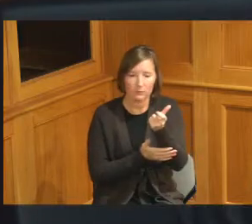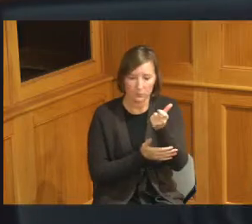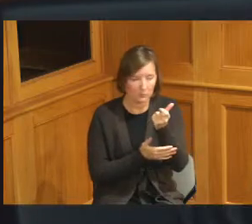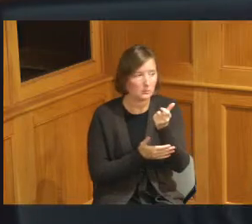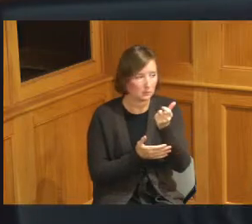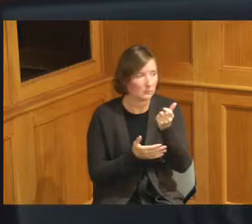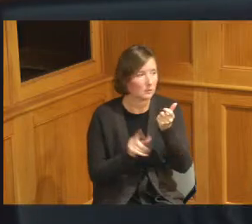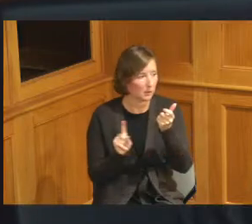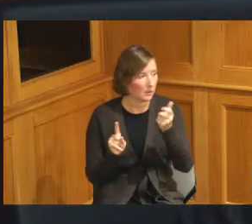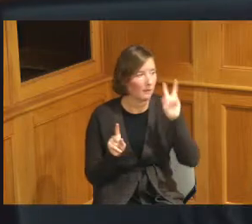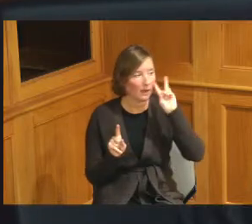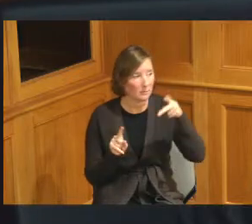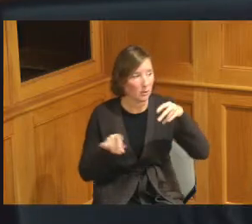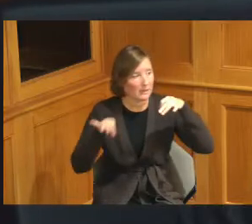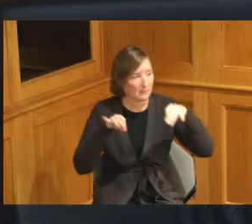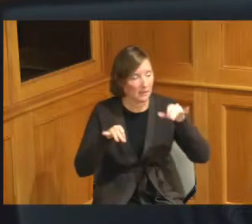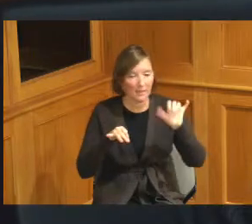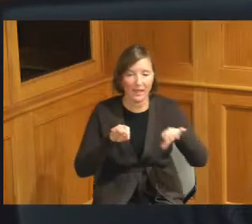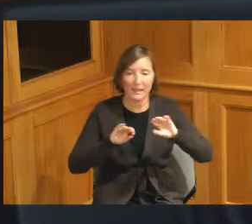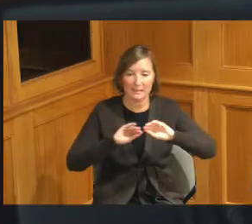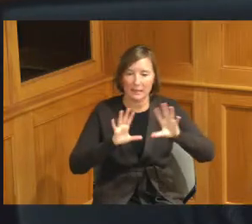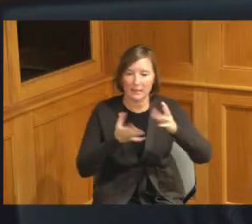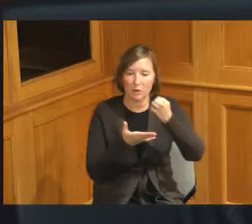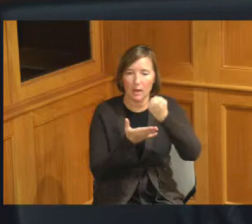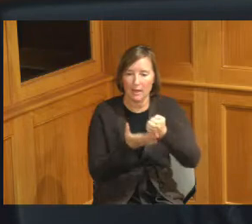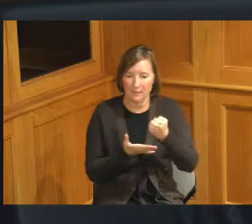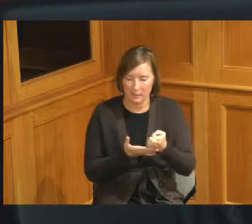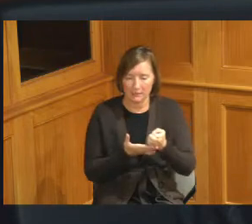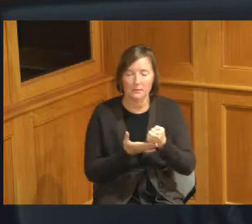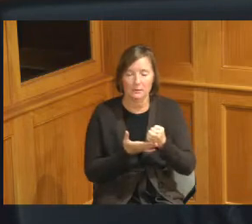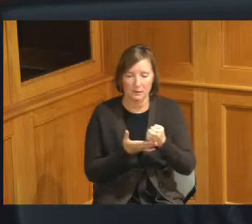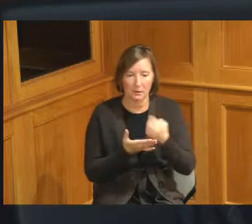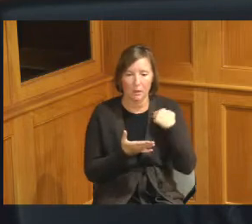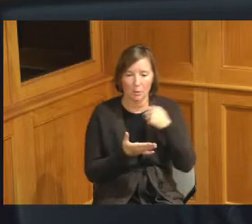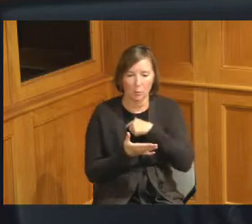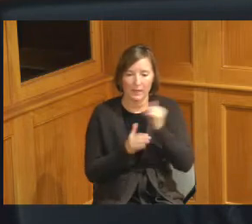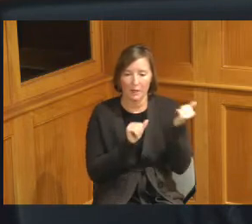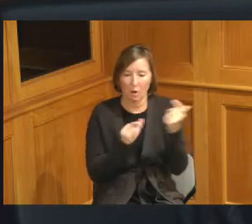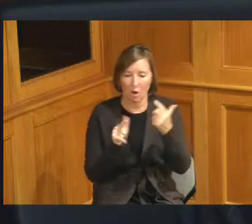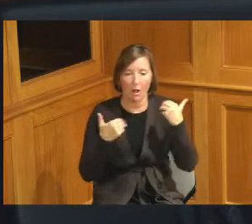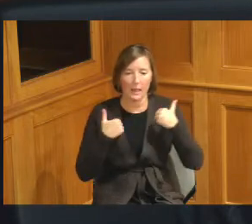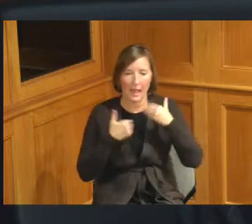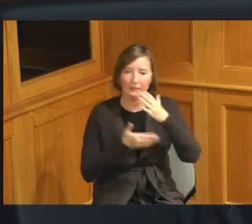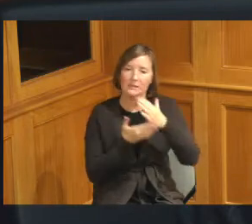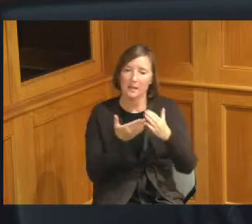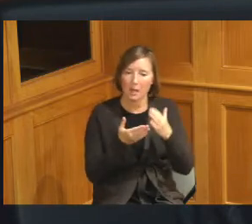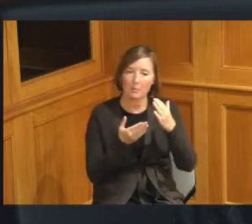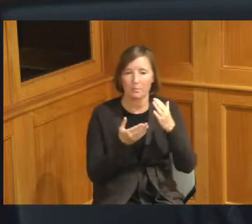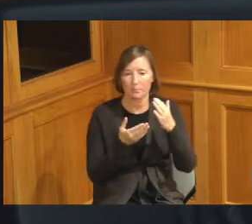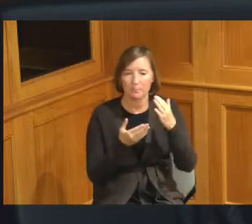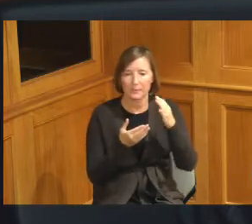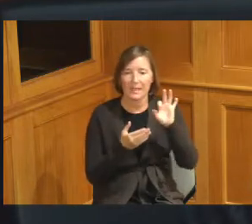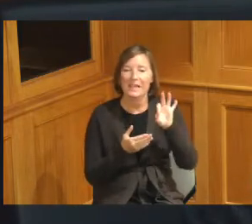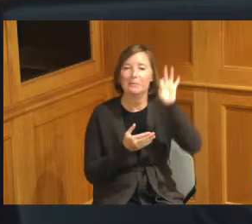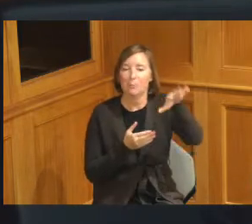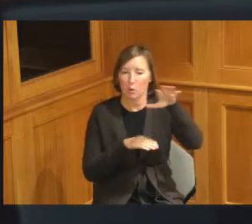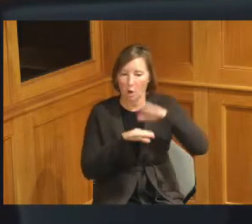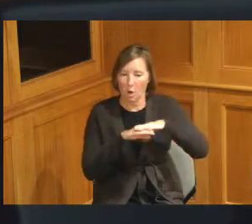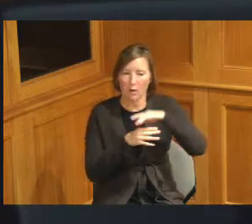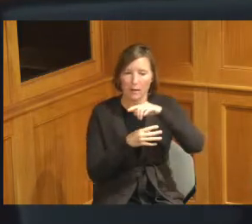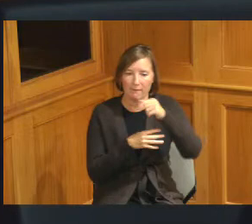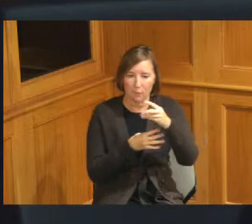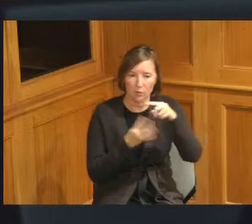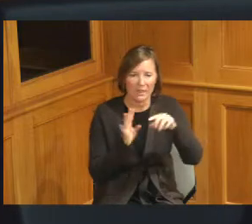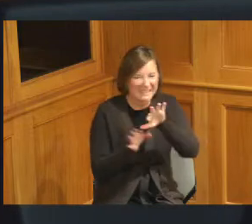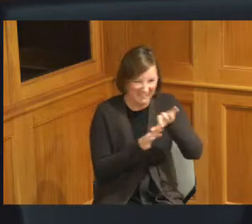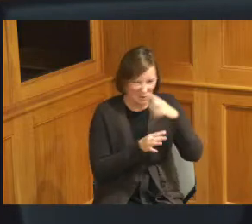because we've all got some input on these various items. I do want to comment to the port and the